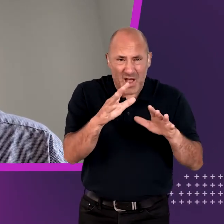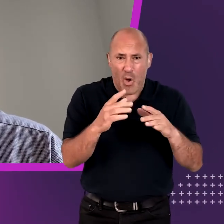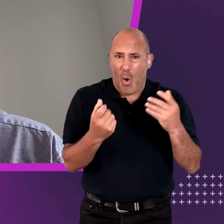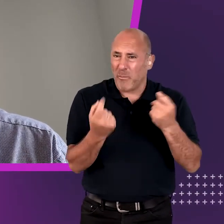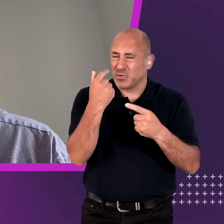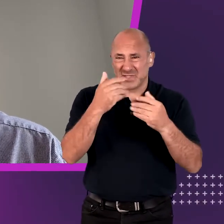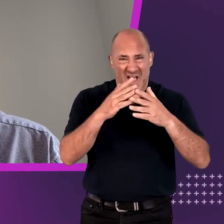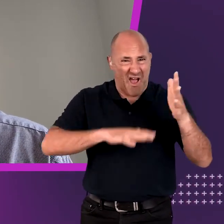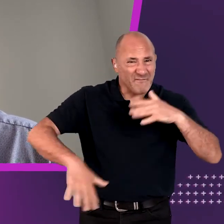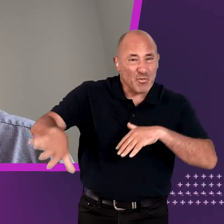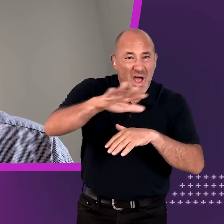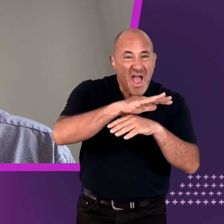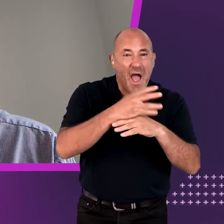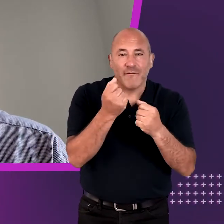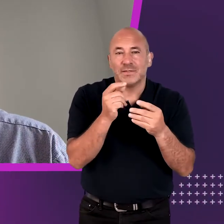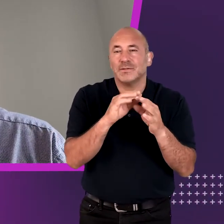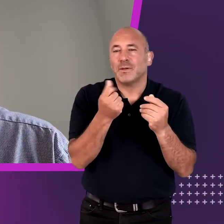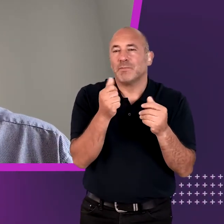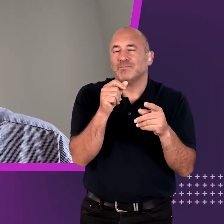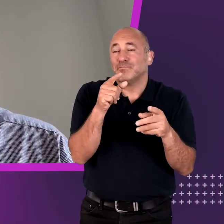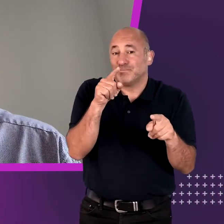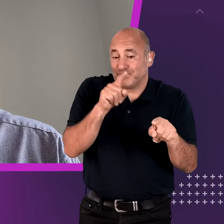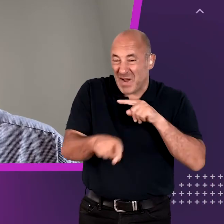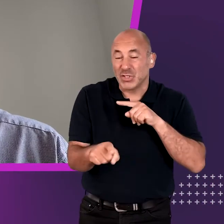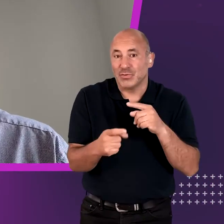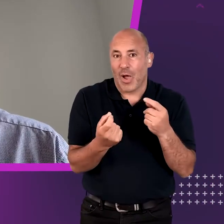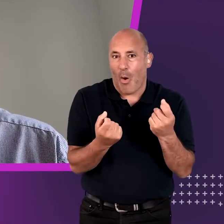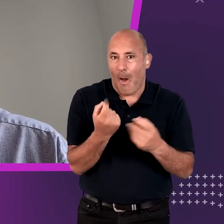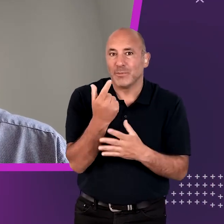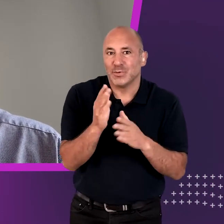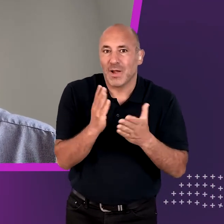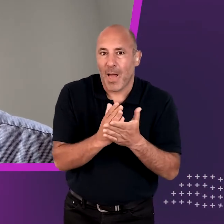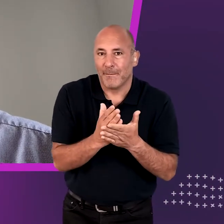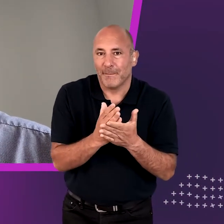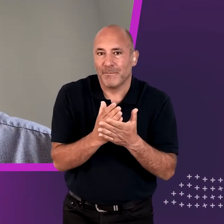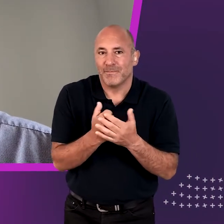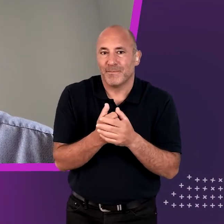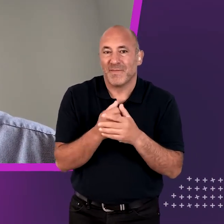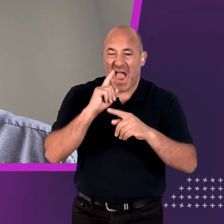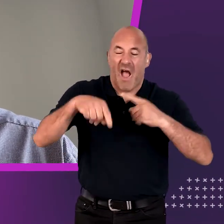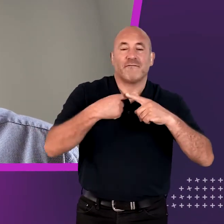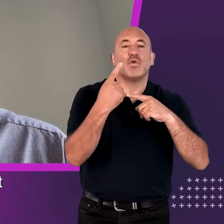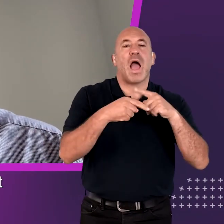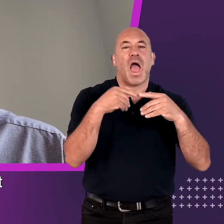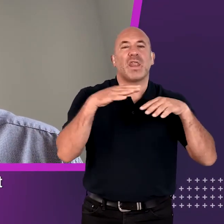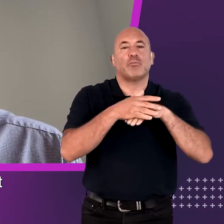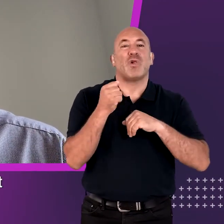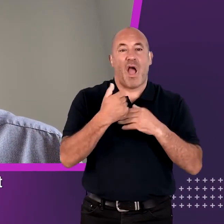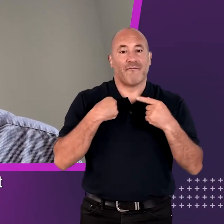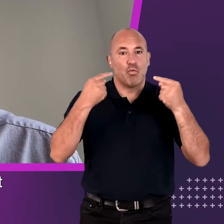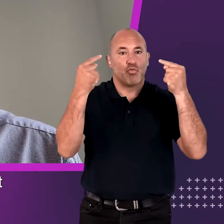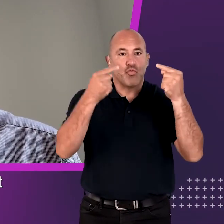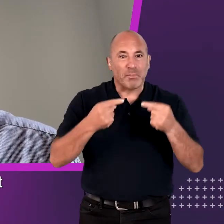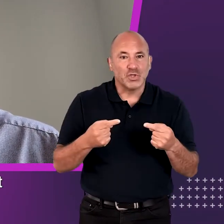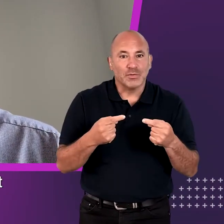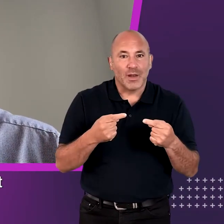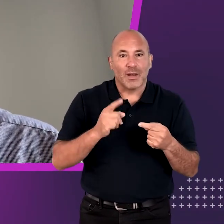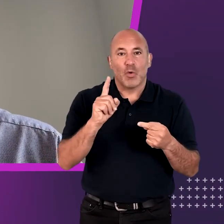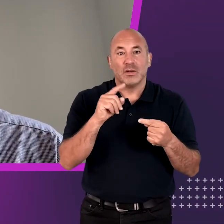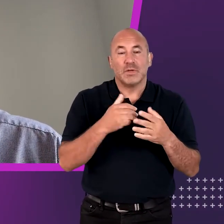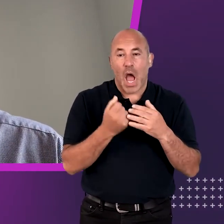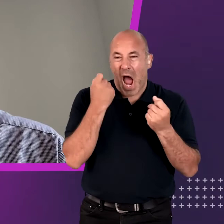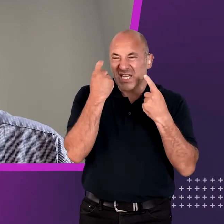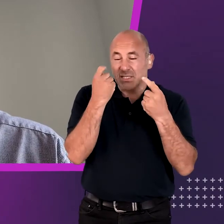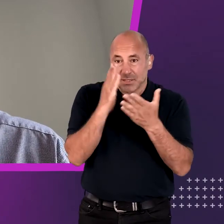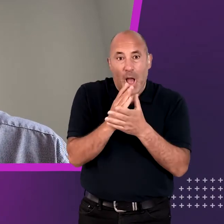said earlier, there are opportunities everywhere. But there are some special opportunities too. And there's a competition that takes place every year in